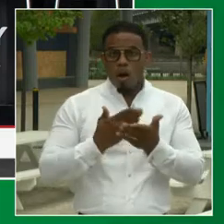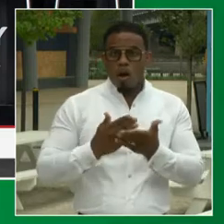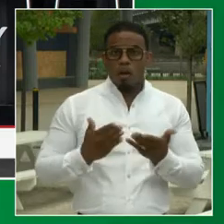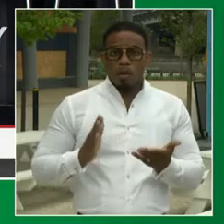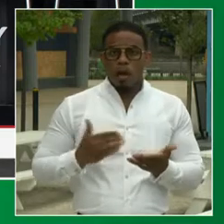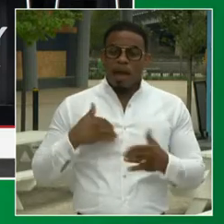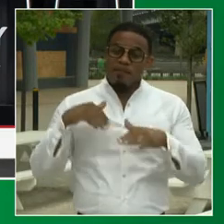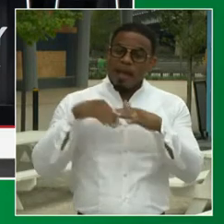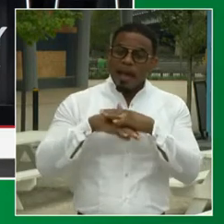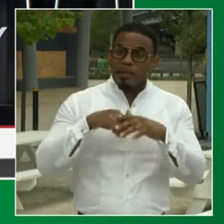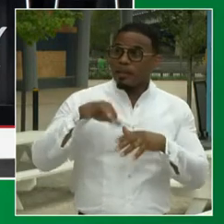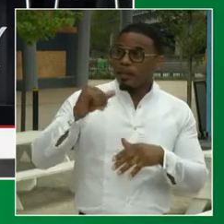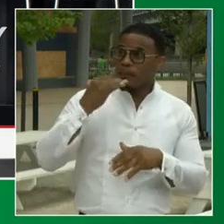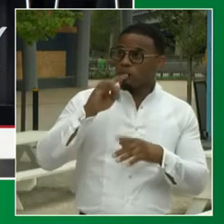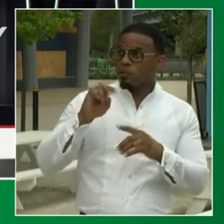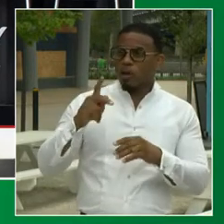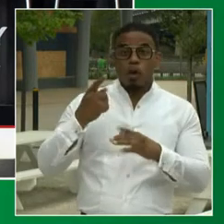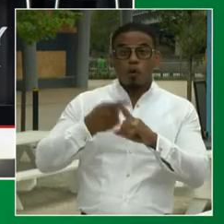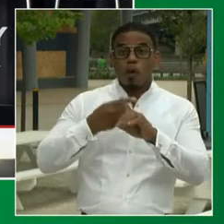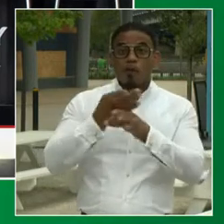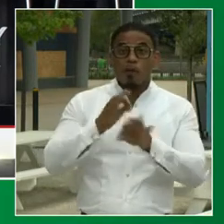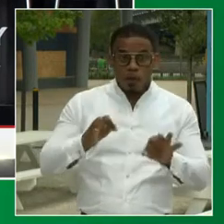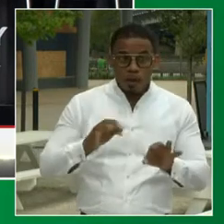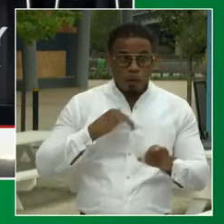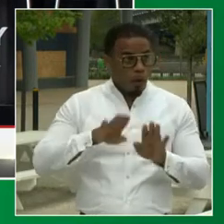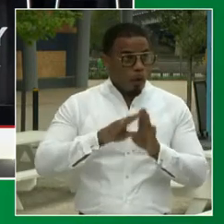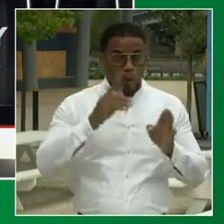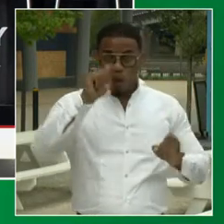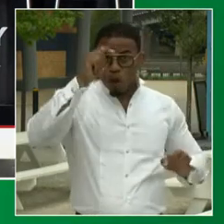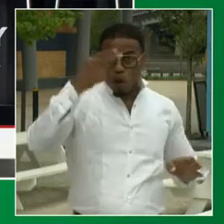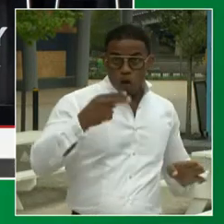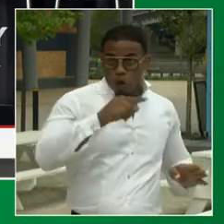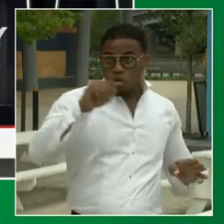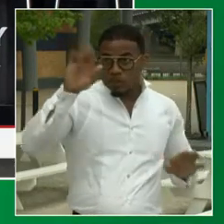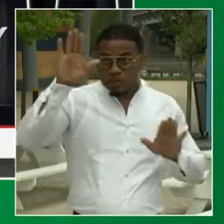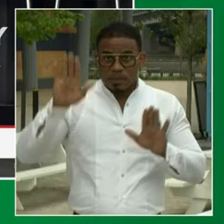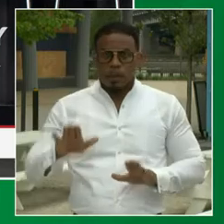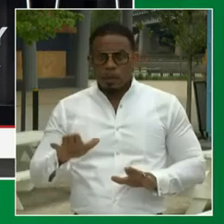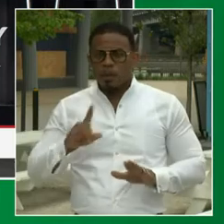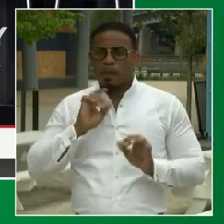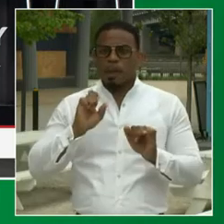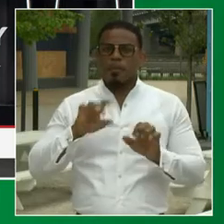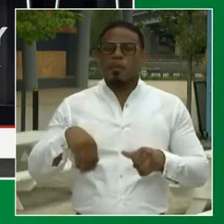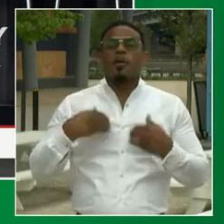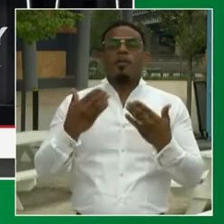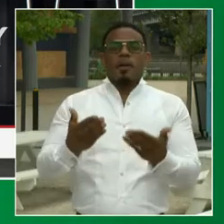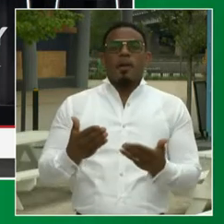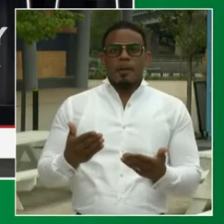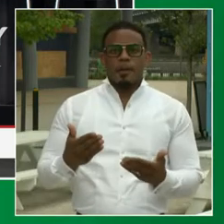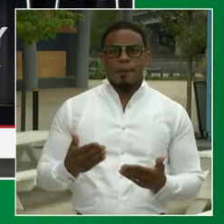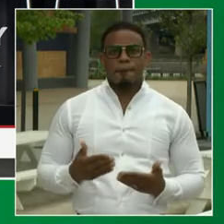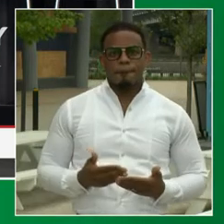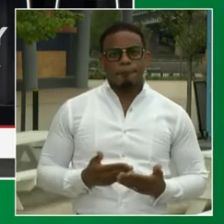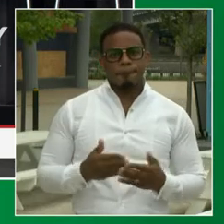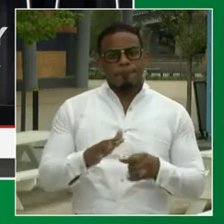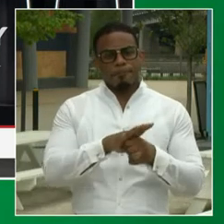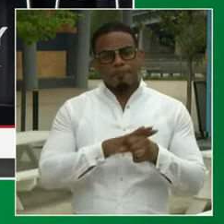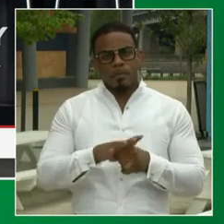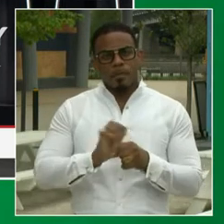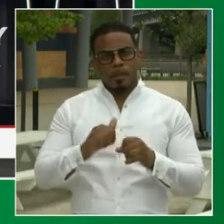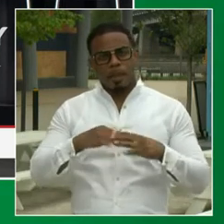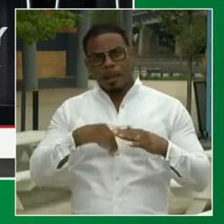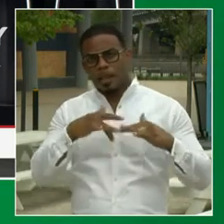have access to that food truck rent-free. So when we're open Thursdays through Sundays, they'll be able to provide an area that